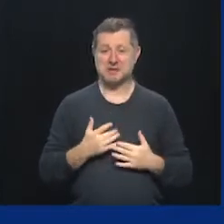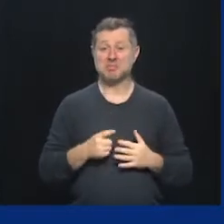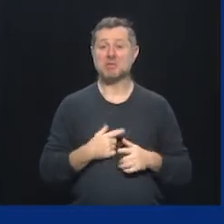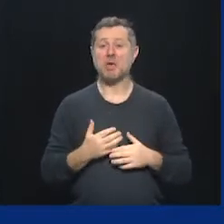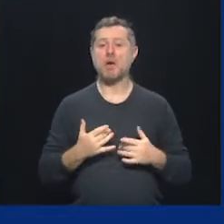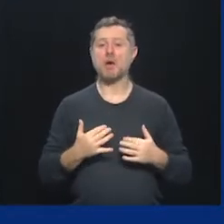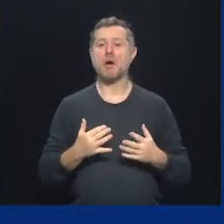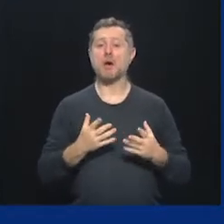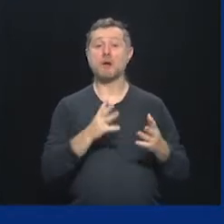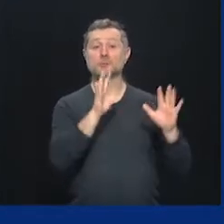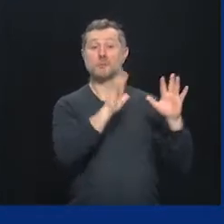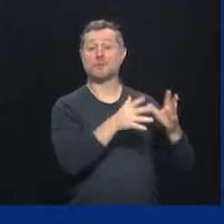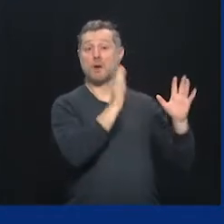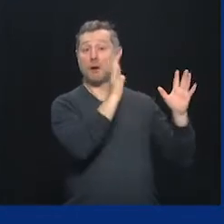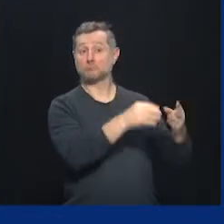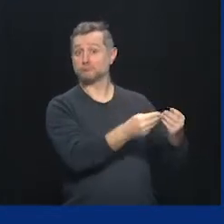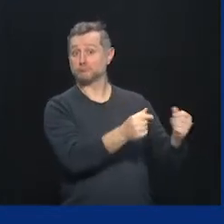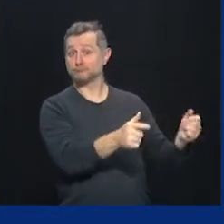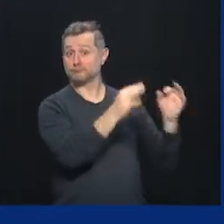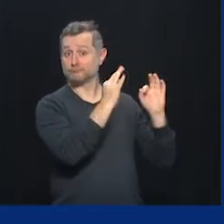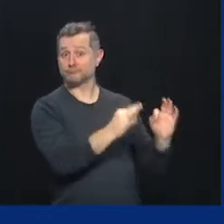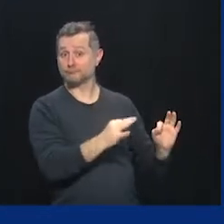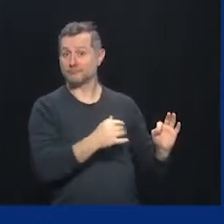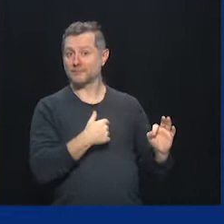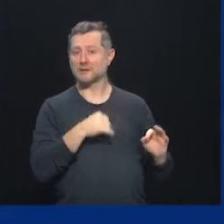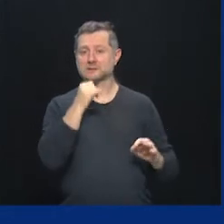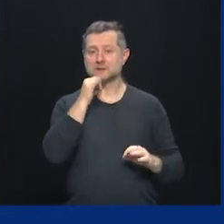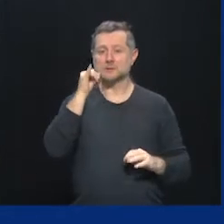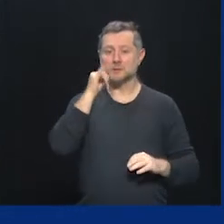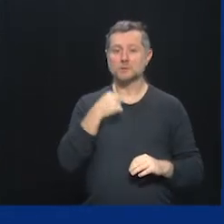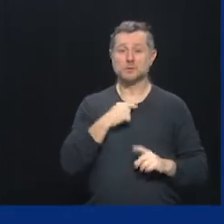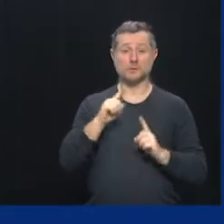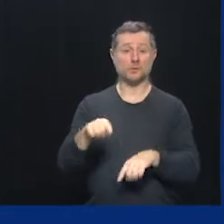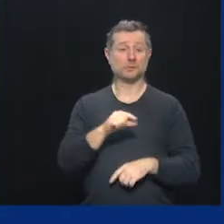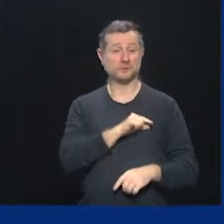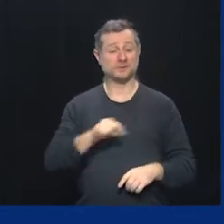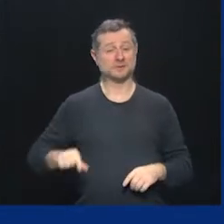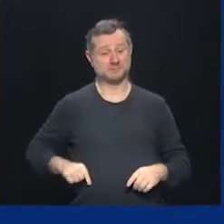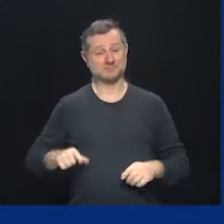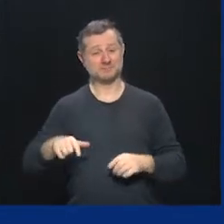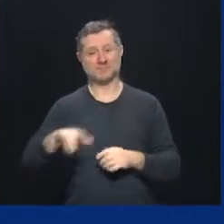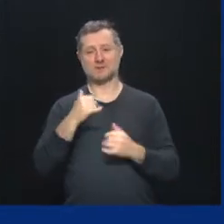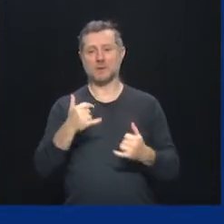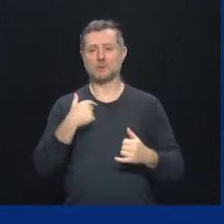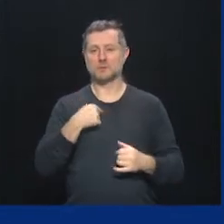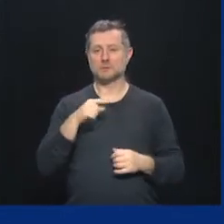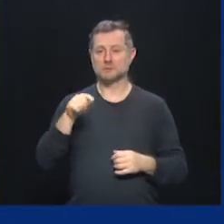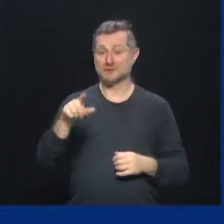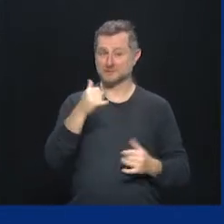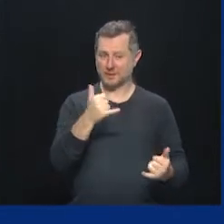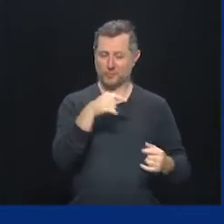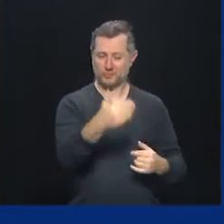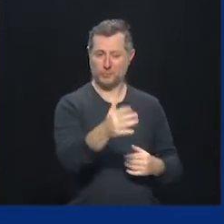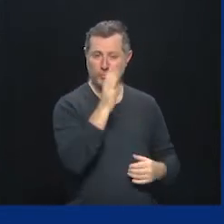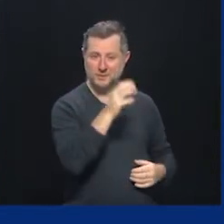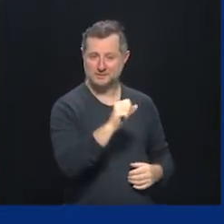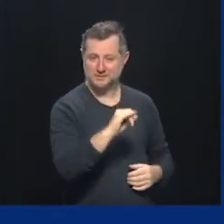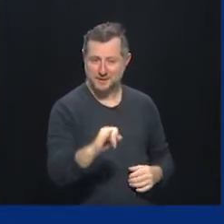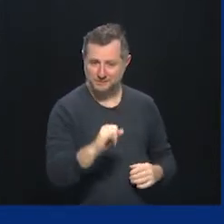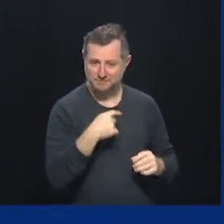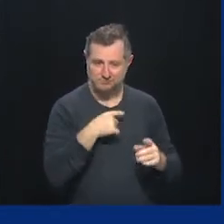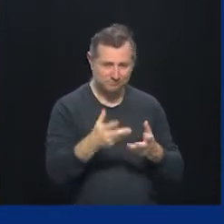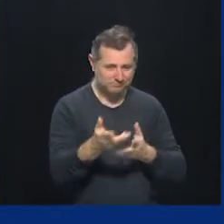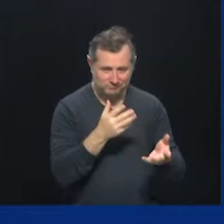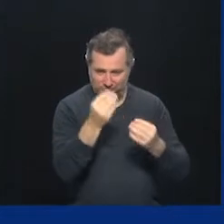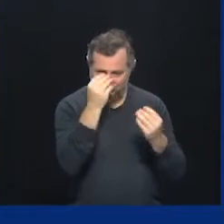up, and I was in Queens yesterday, Long Island. I'll be in Staten Island after I leave Westchester. It's about letting the people on the ground know. People like Annie and her